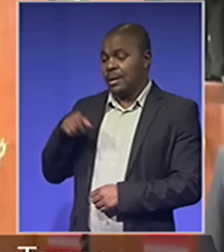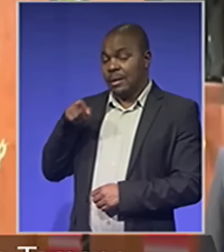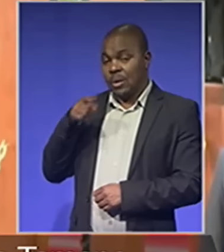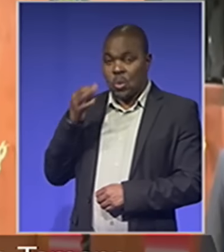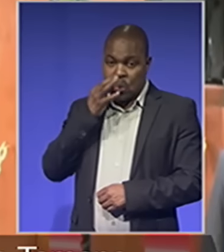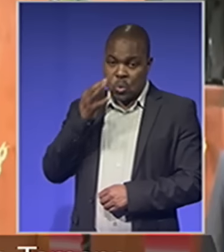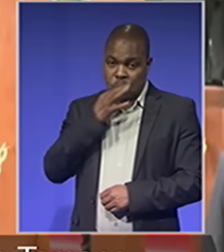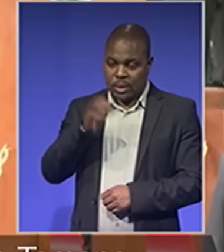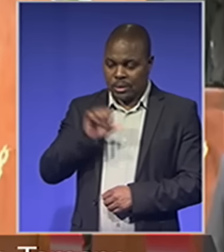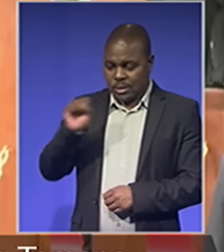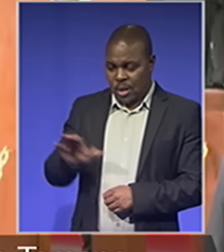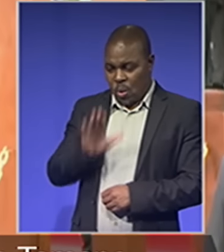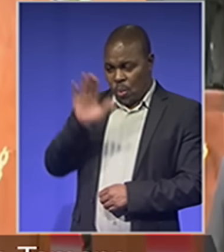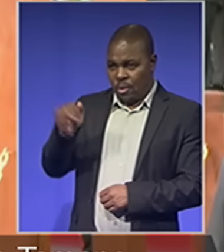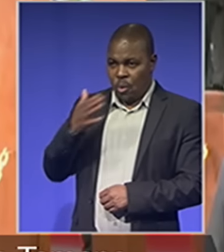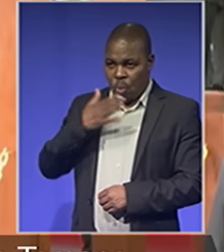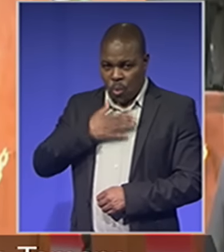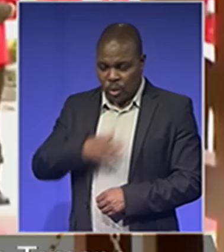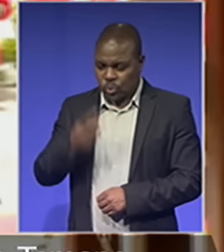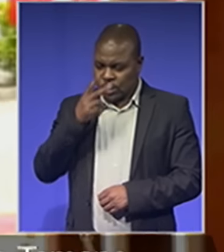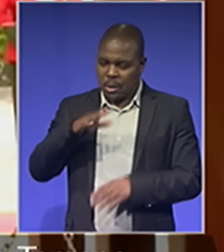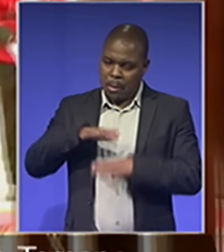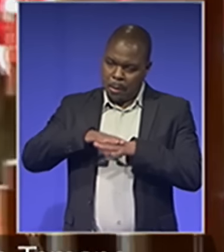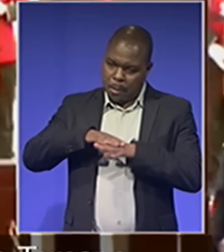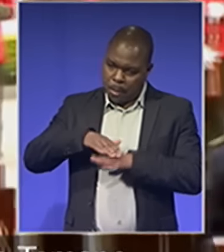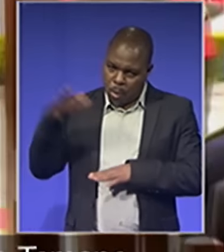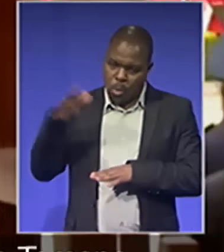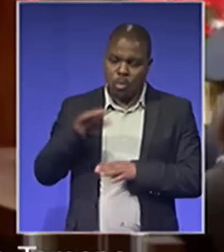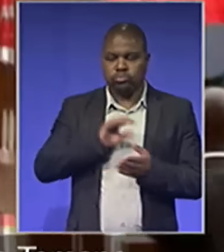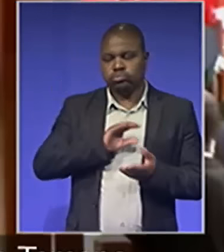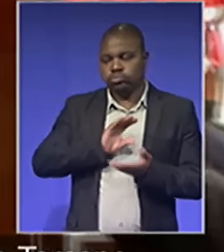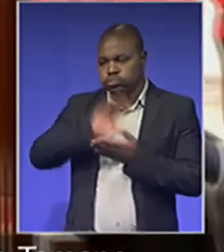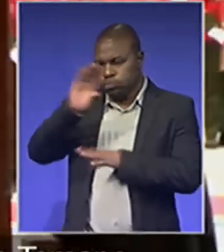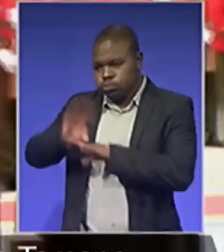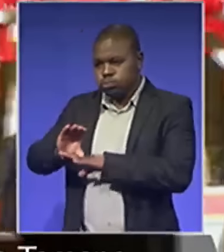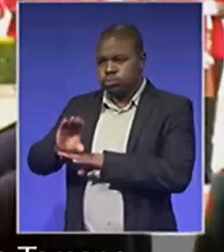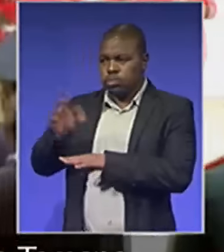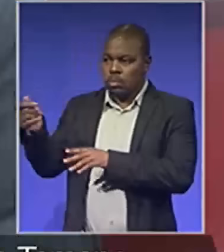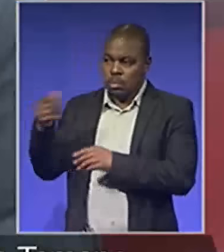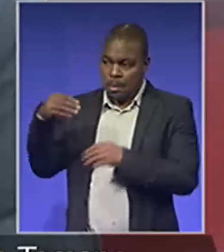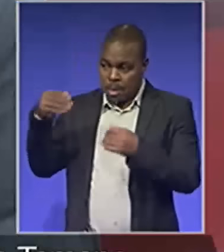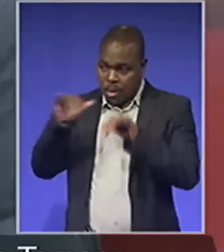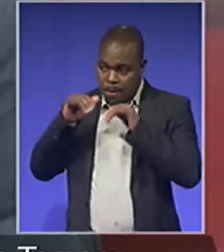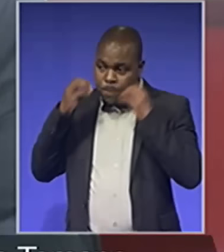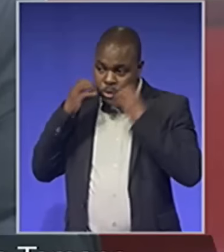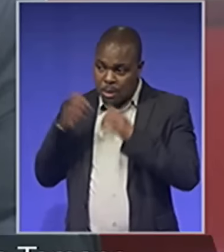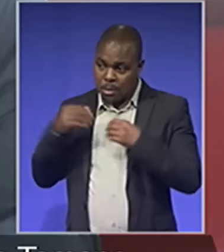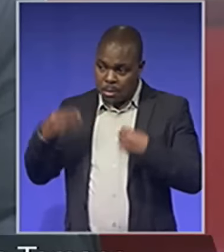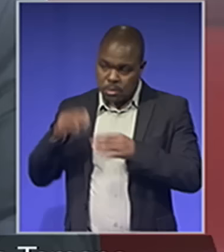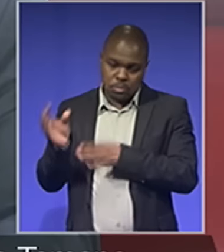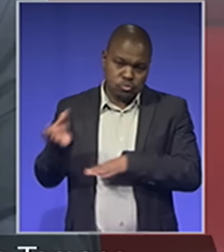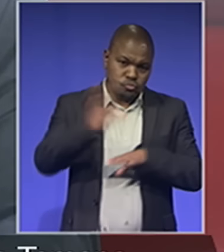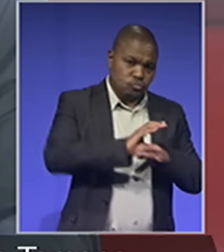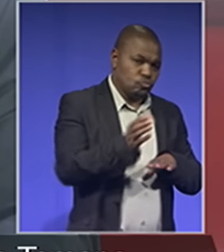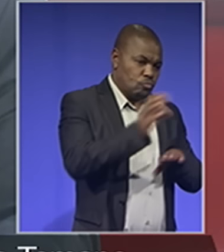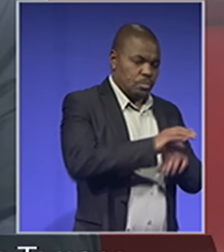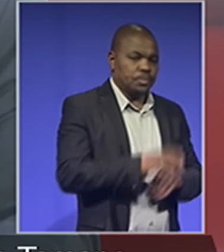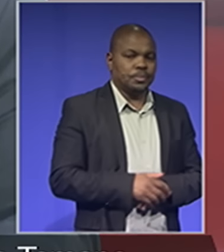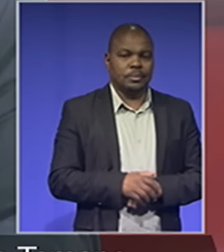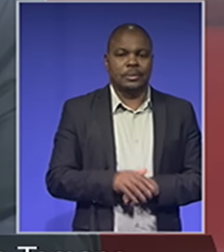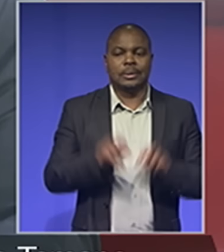Africa Borwa e eletsa go bona dipeeletso tse dintsi tsa kwa Mozambique mo nageng. Energy